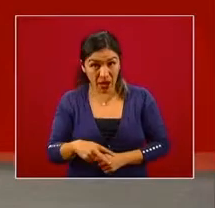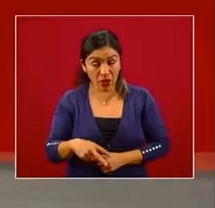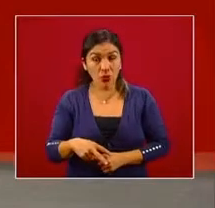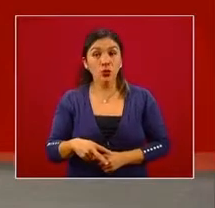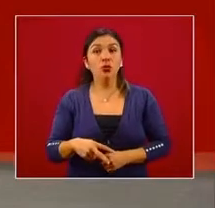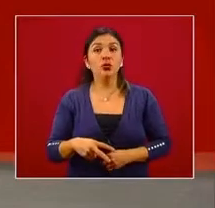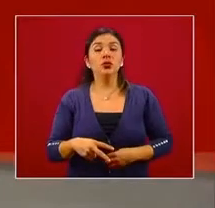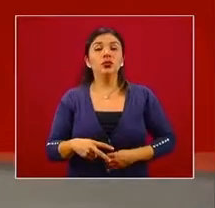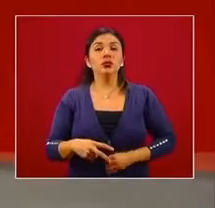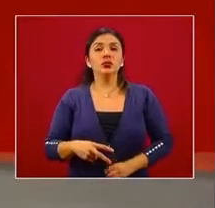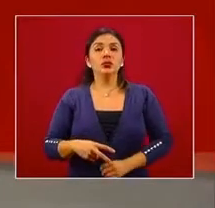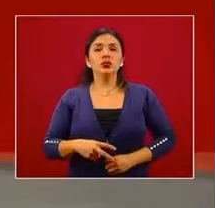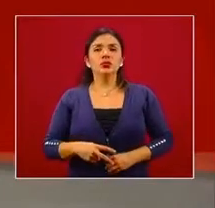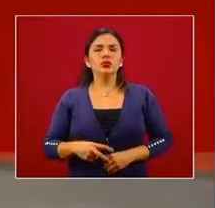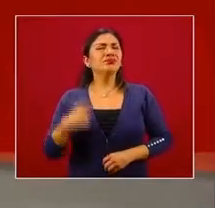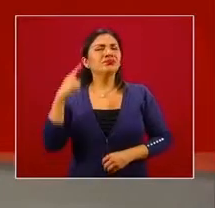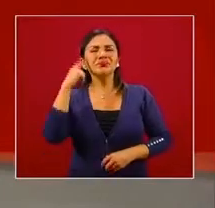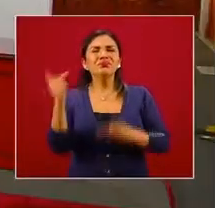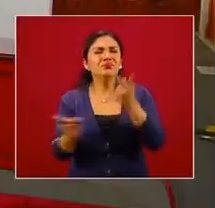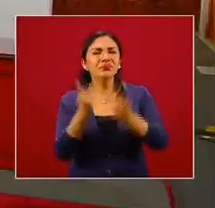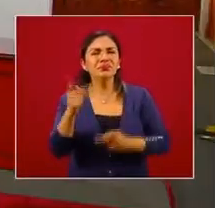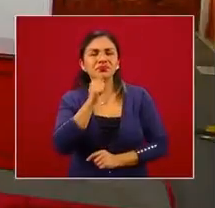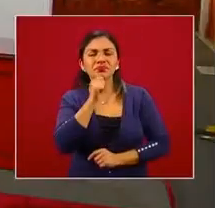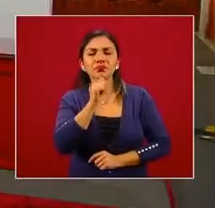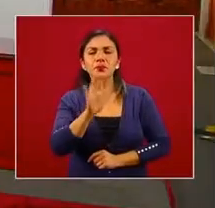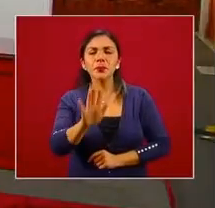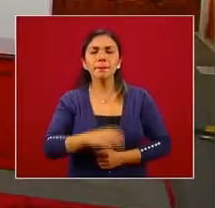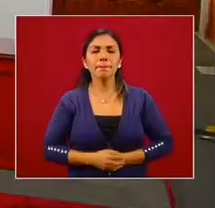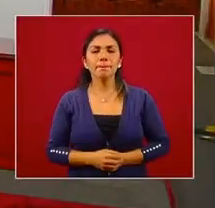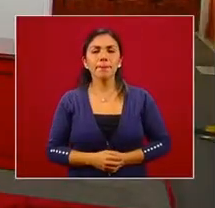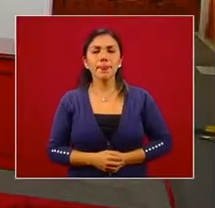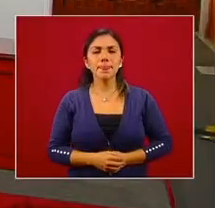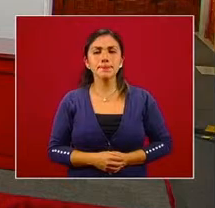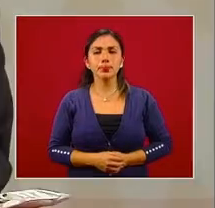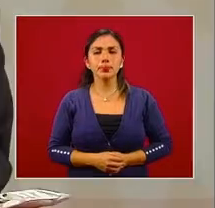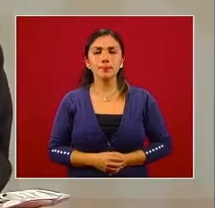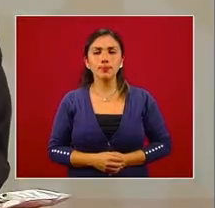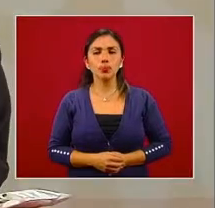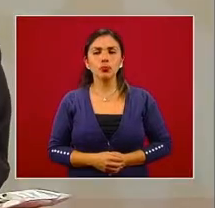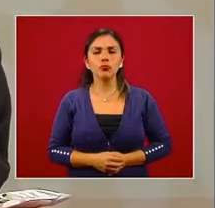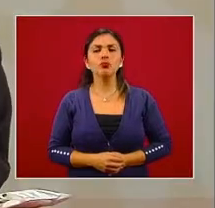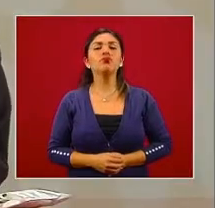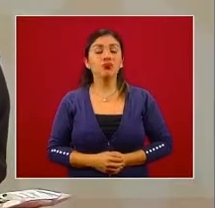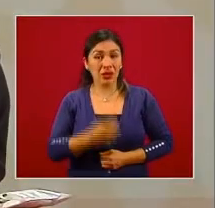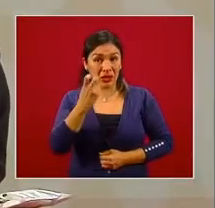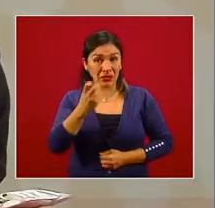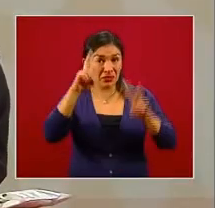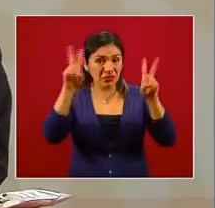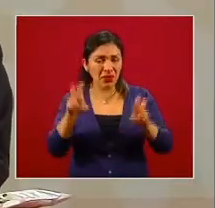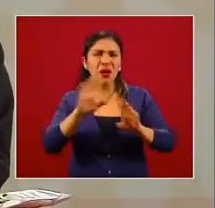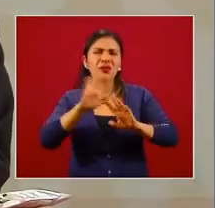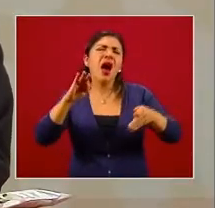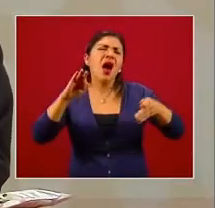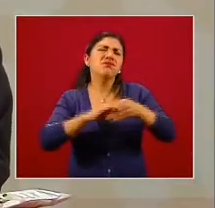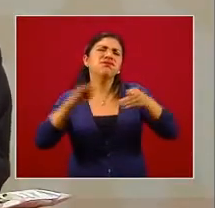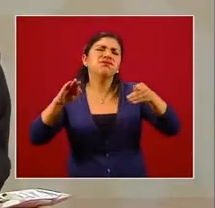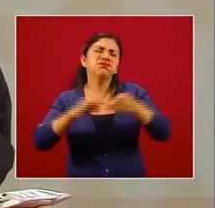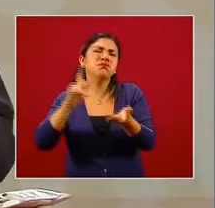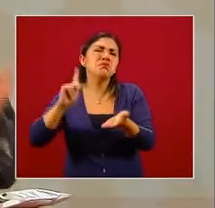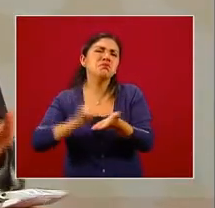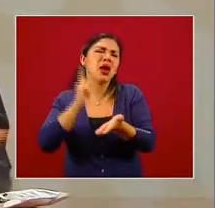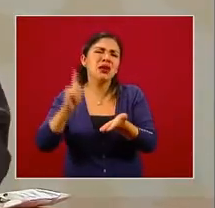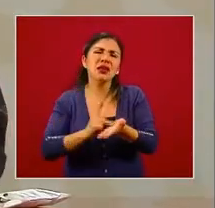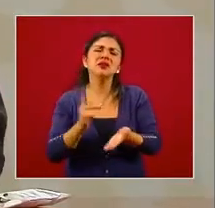Mexicans against corruption. Yes, that organization, well, I mean, this is a subject that we